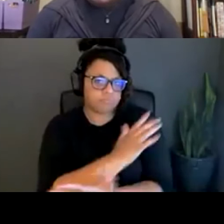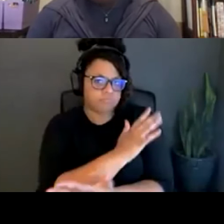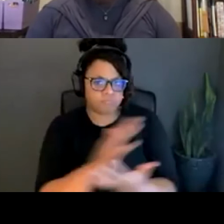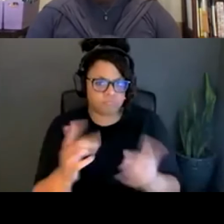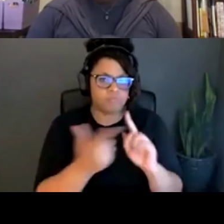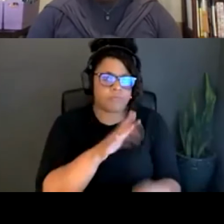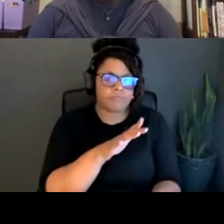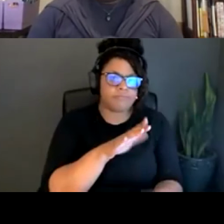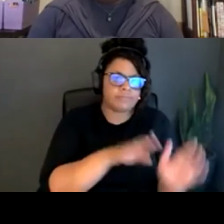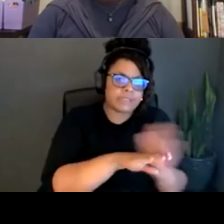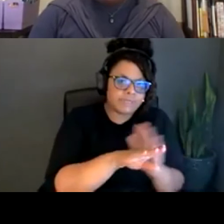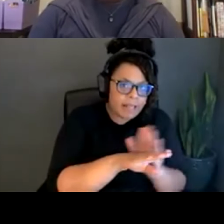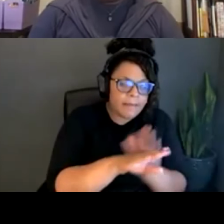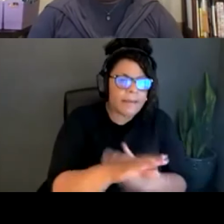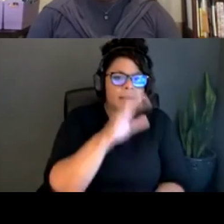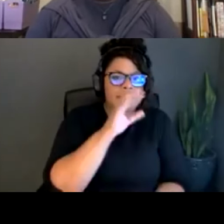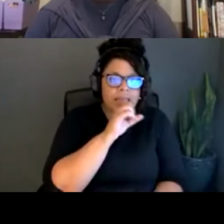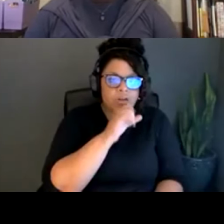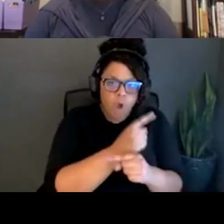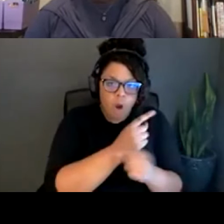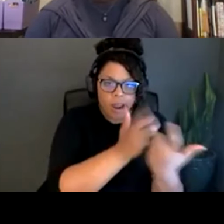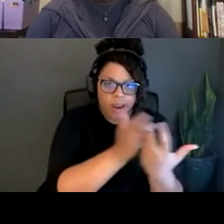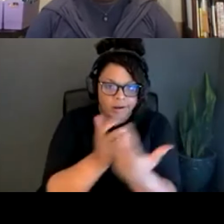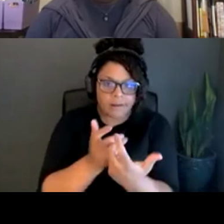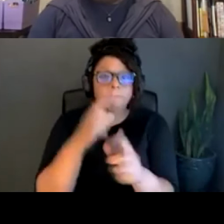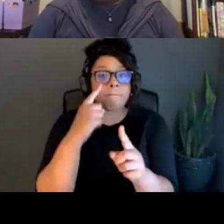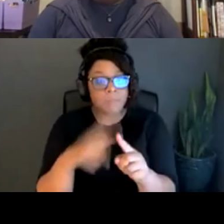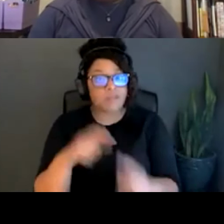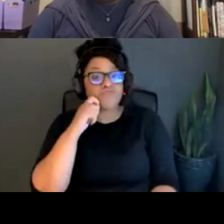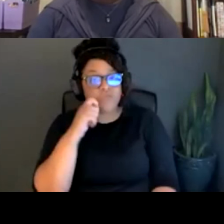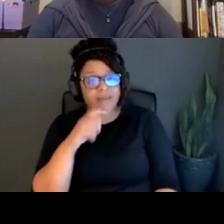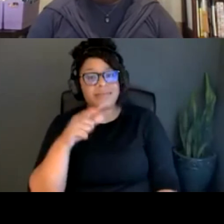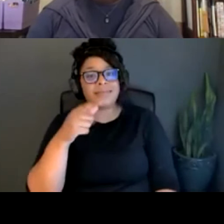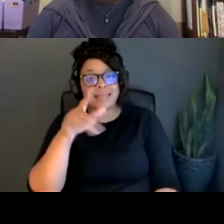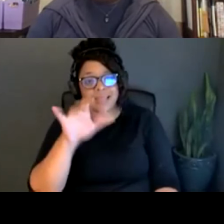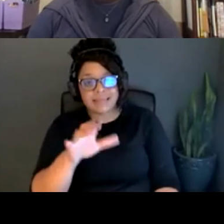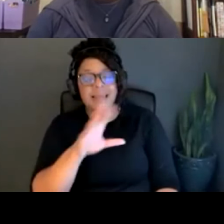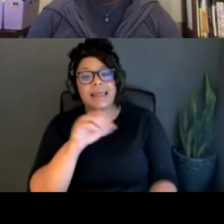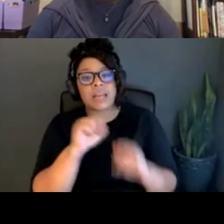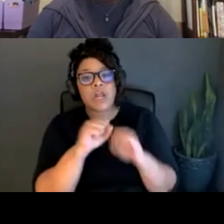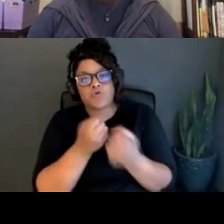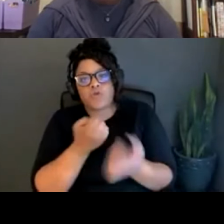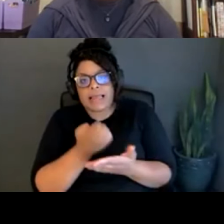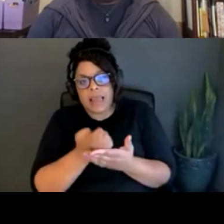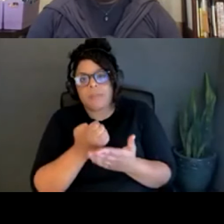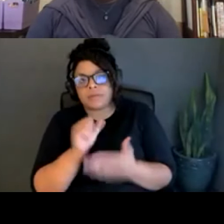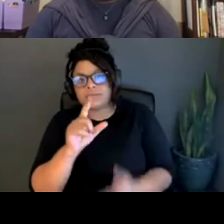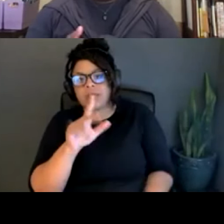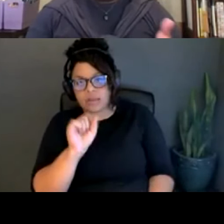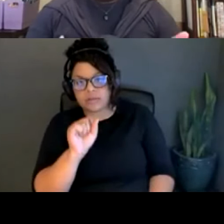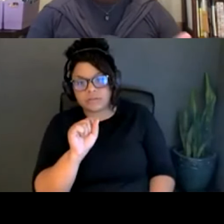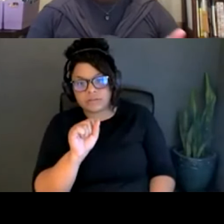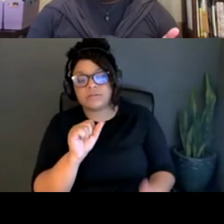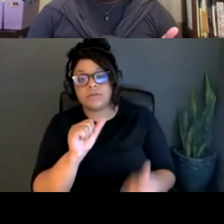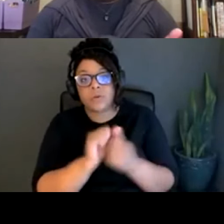varies from a developmentally age-appropriate standpoint and along lines of race, ethnicity, and socioeconomic status in terms